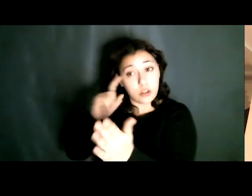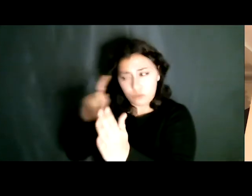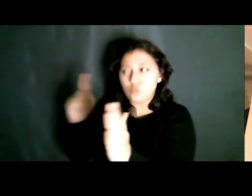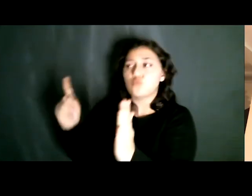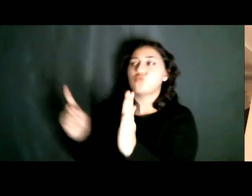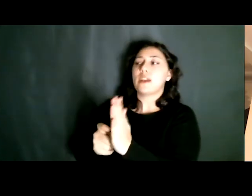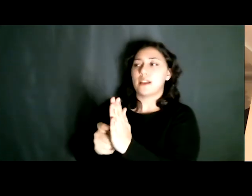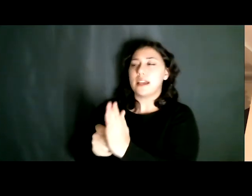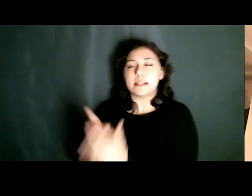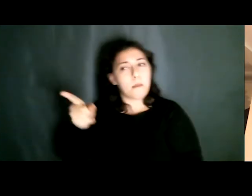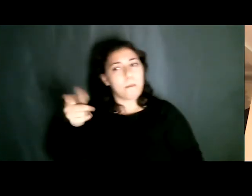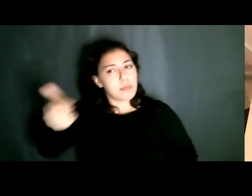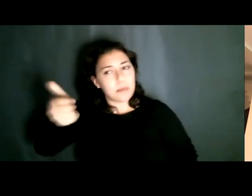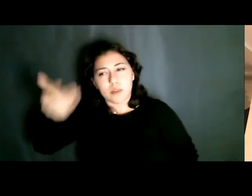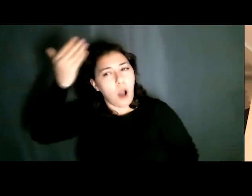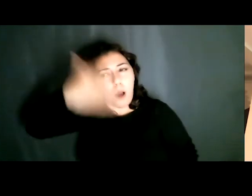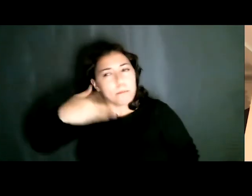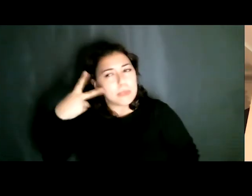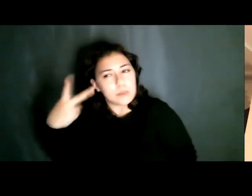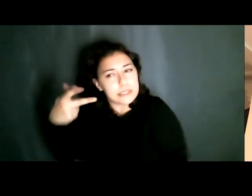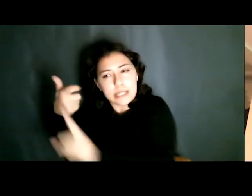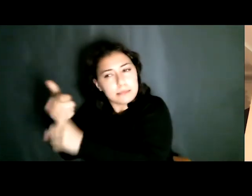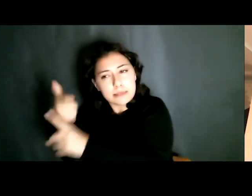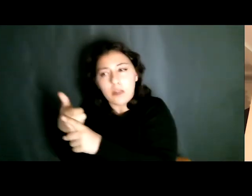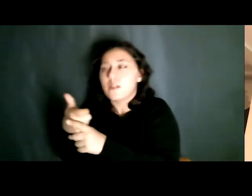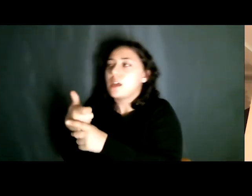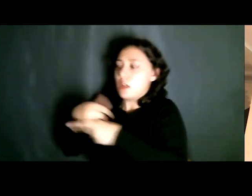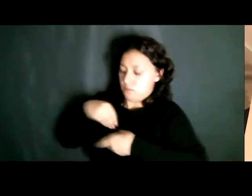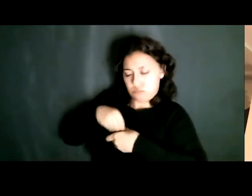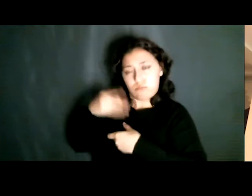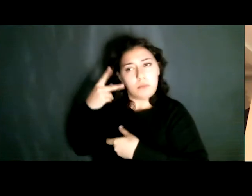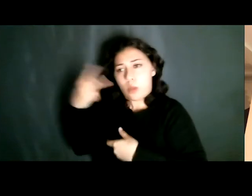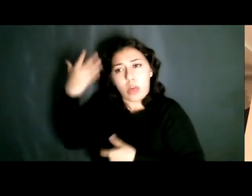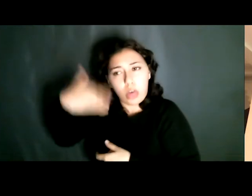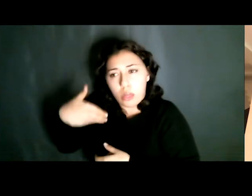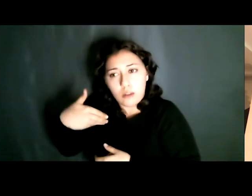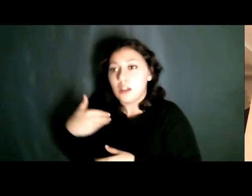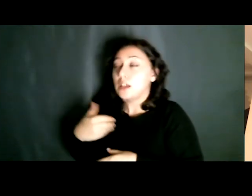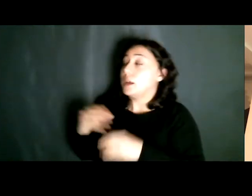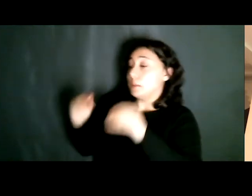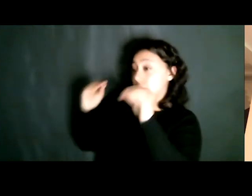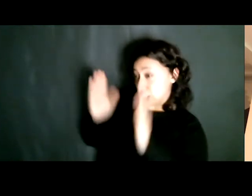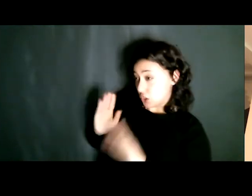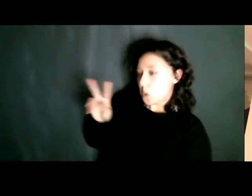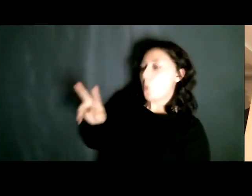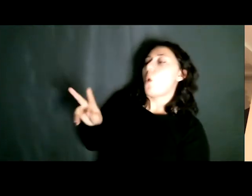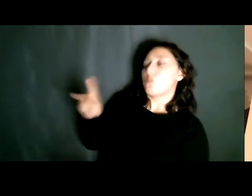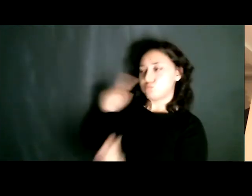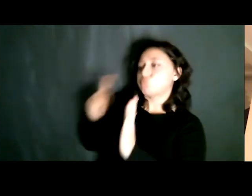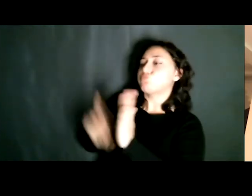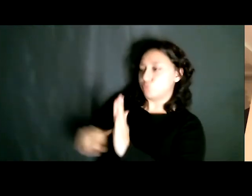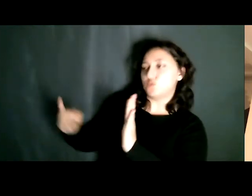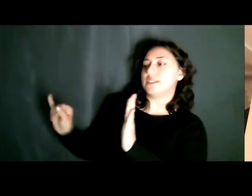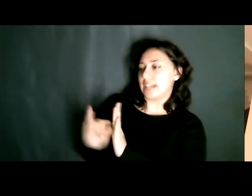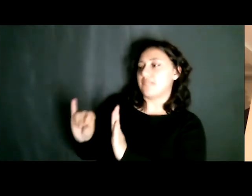to recognize, nurture, and help elevate for them. This is just a real gift that we give our students every year, and